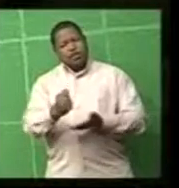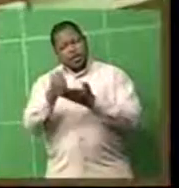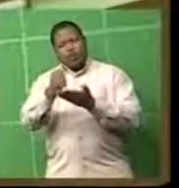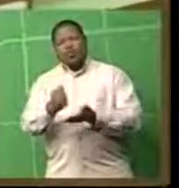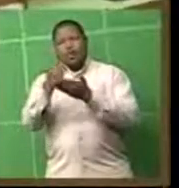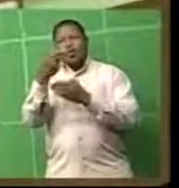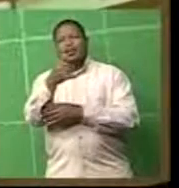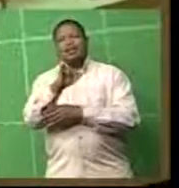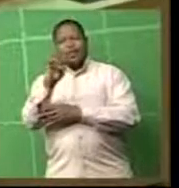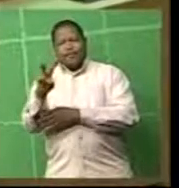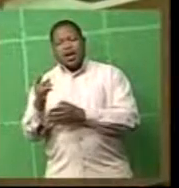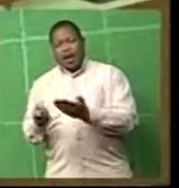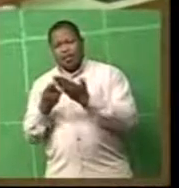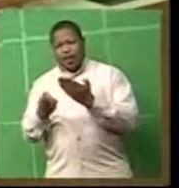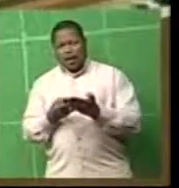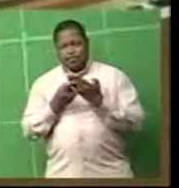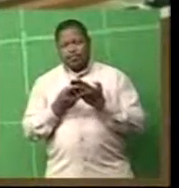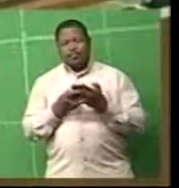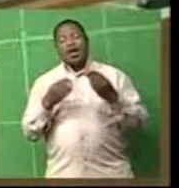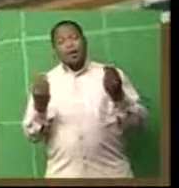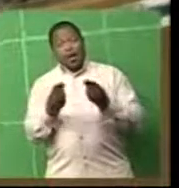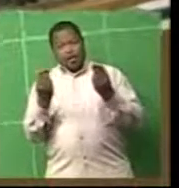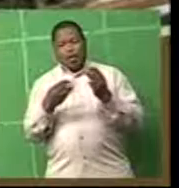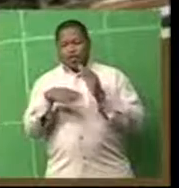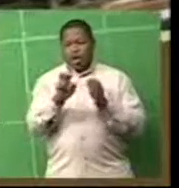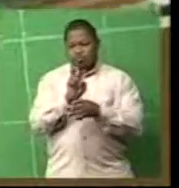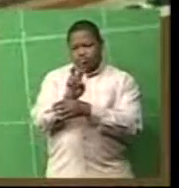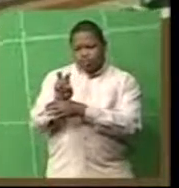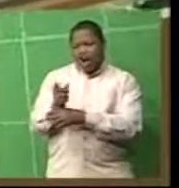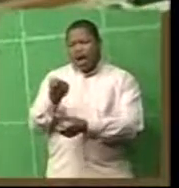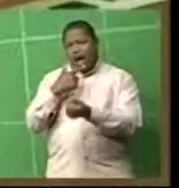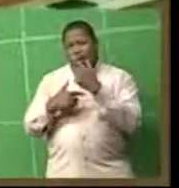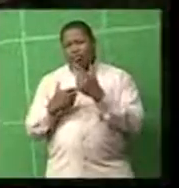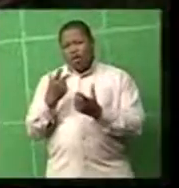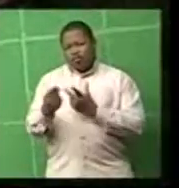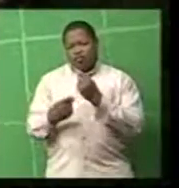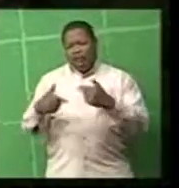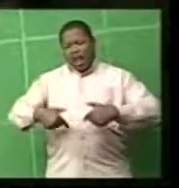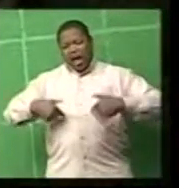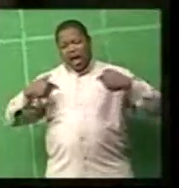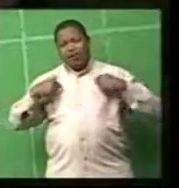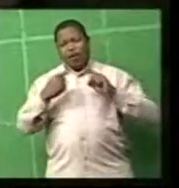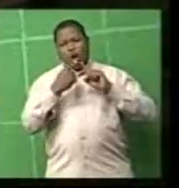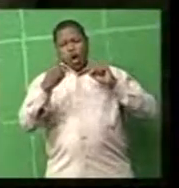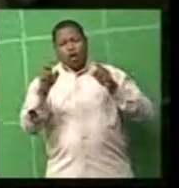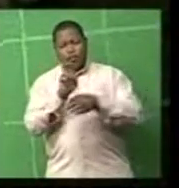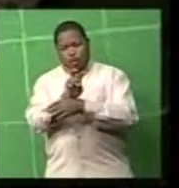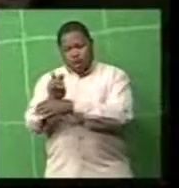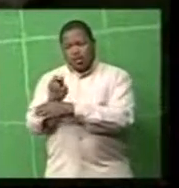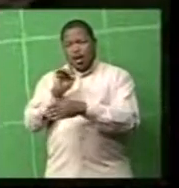to lifelong treatment, create efficiencies in service delivery